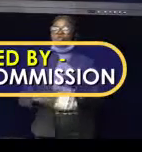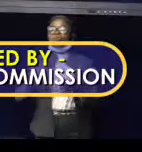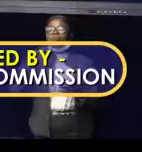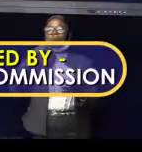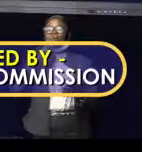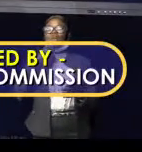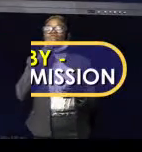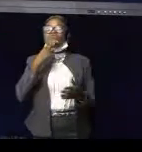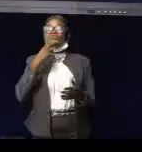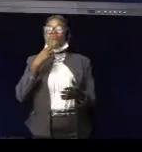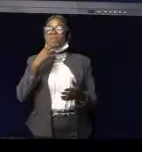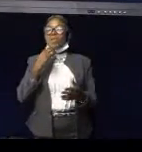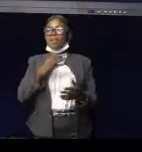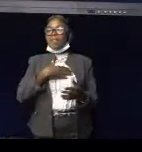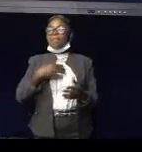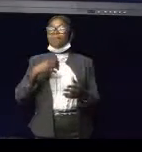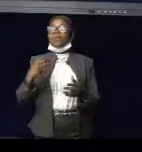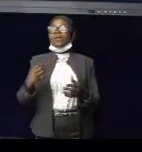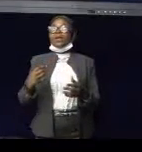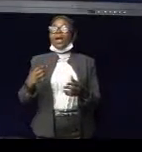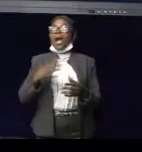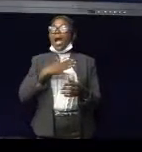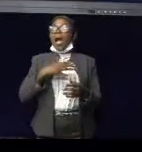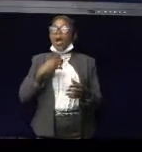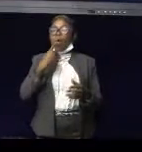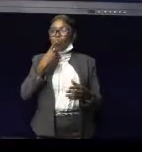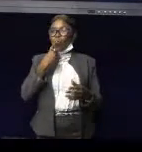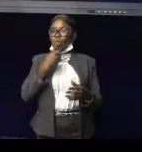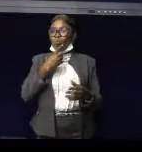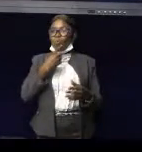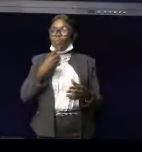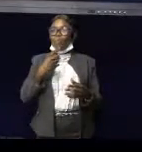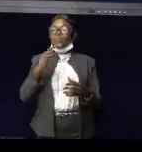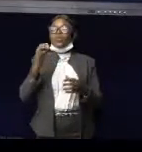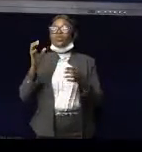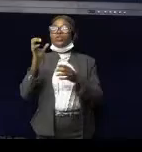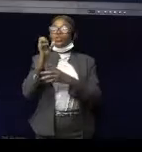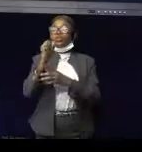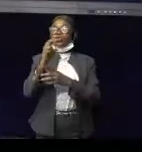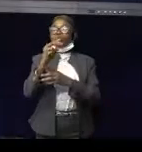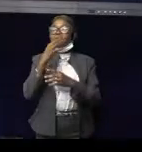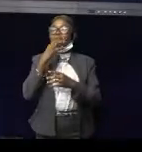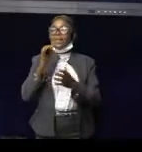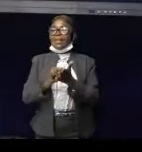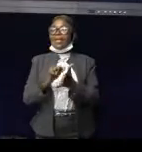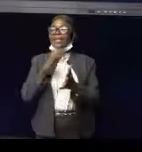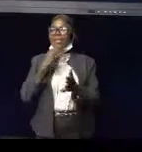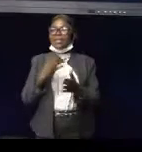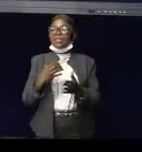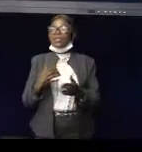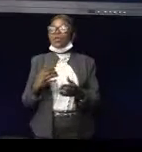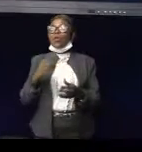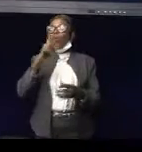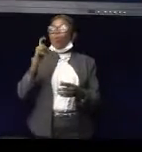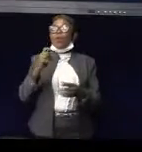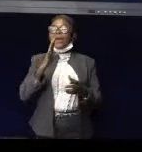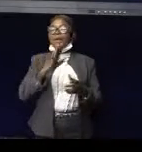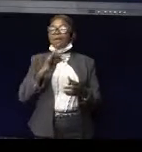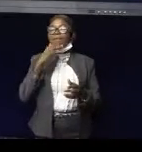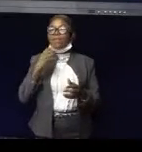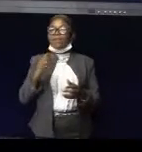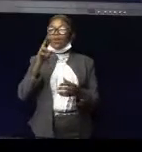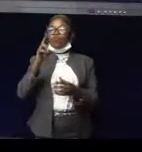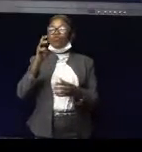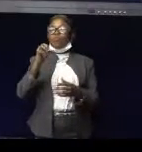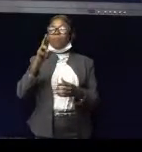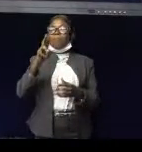take 3. Whenever Umar takes 3, Z will receive 5 sweets. Umar takes 3. Every time Umar takes 3, Z will receive 5